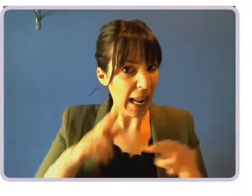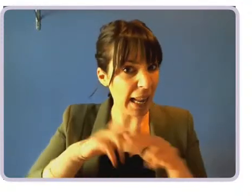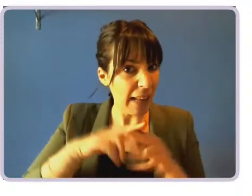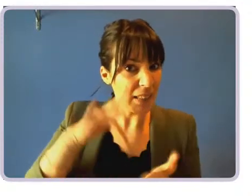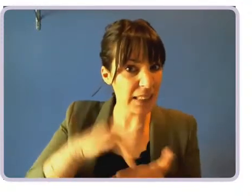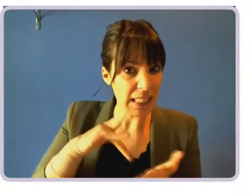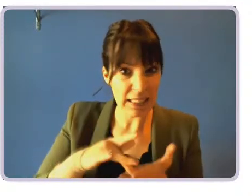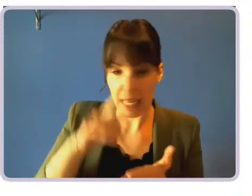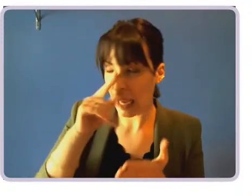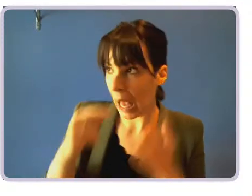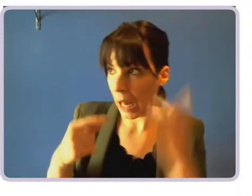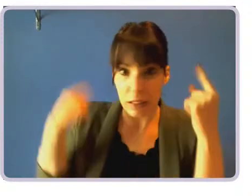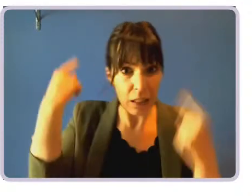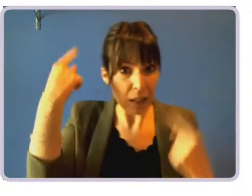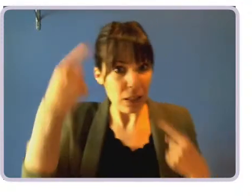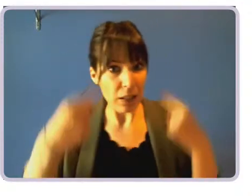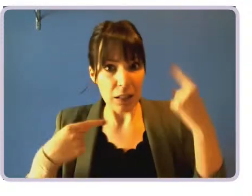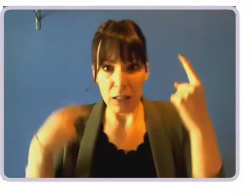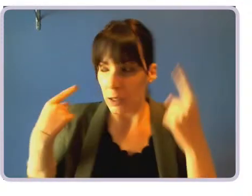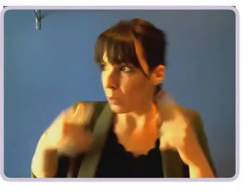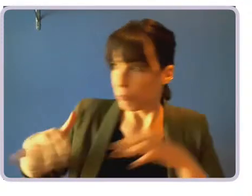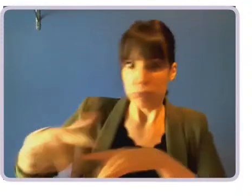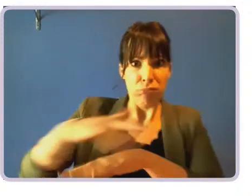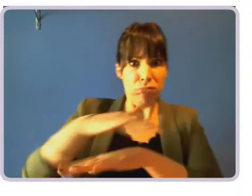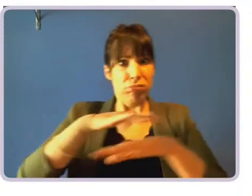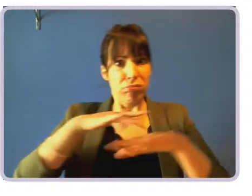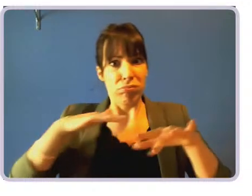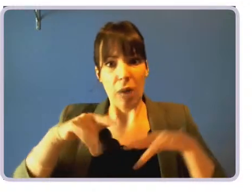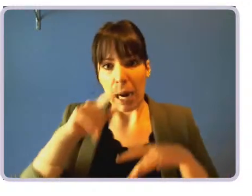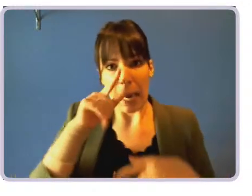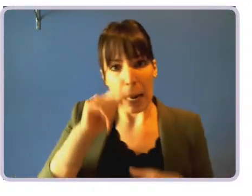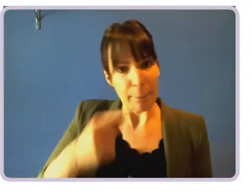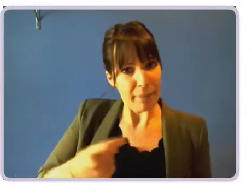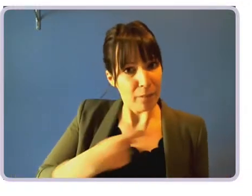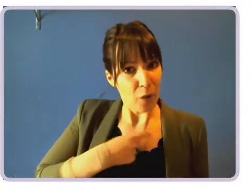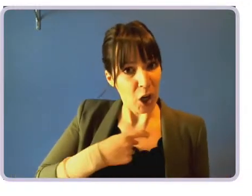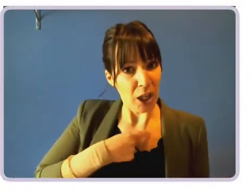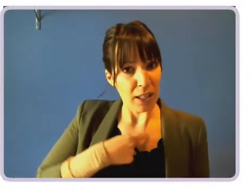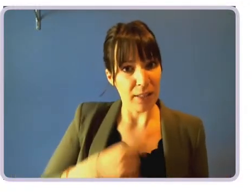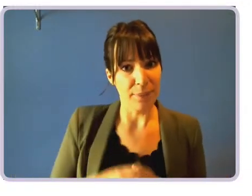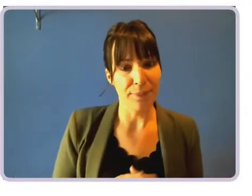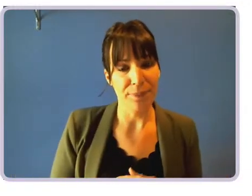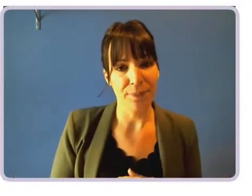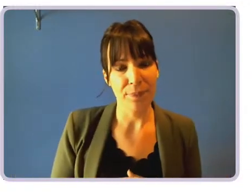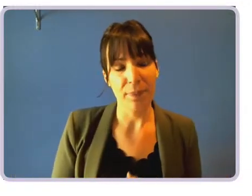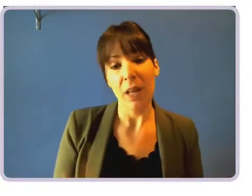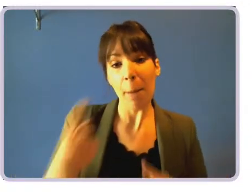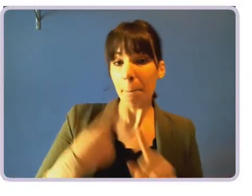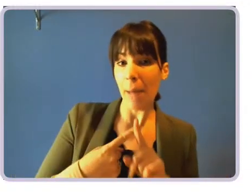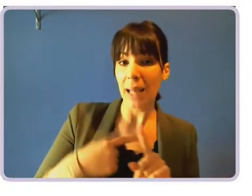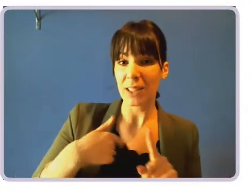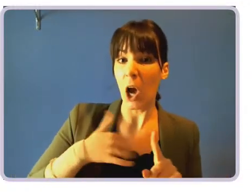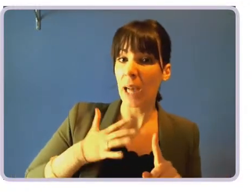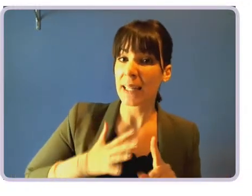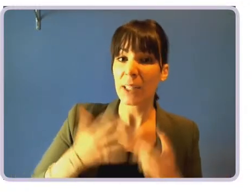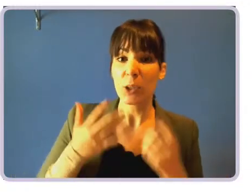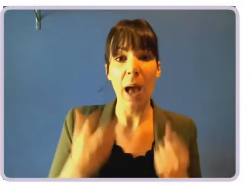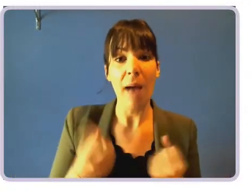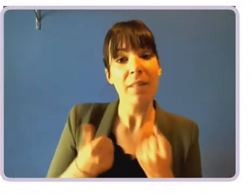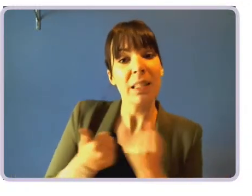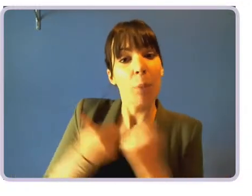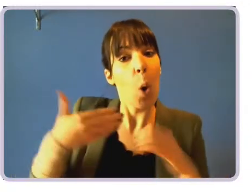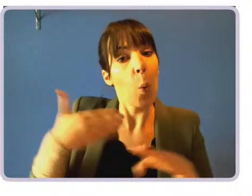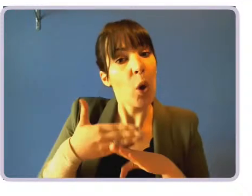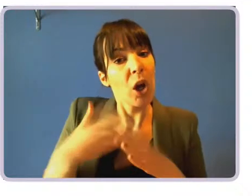quite frightening. And also I need to take a support worker with me, which is